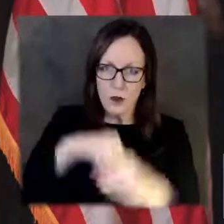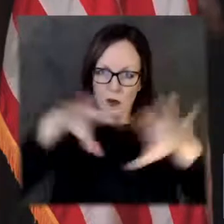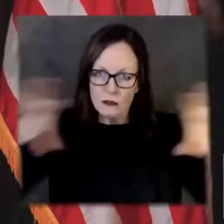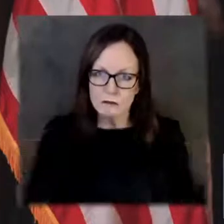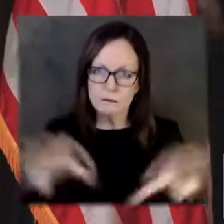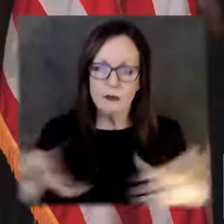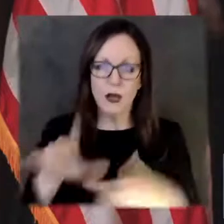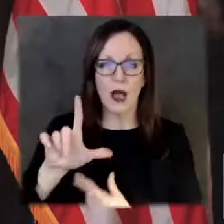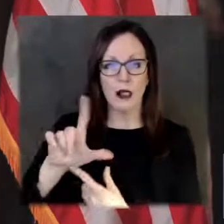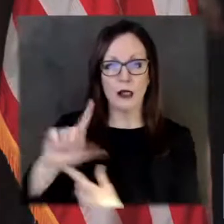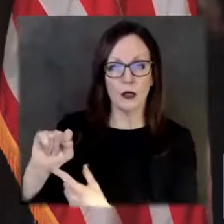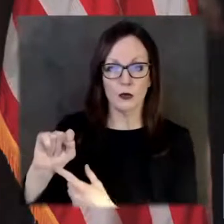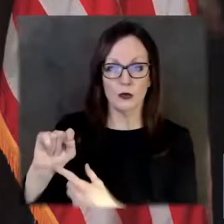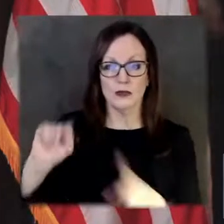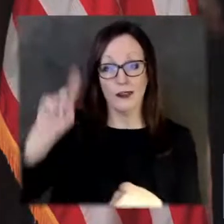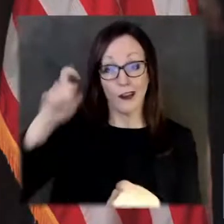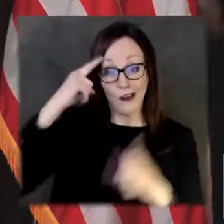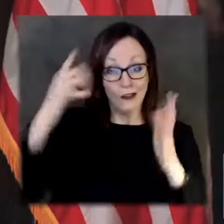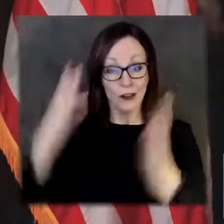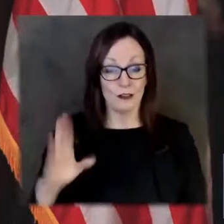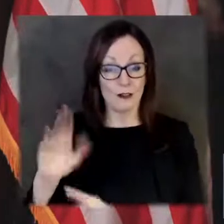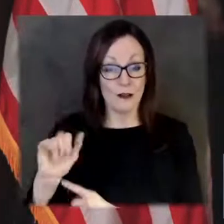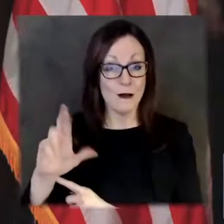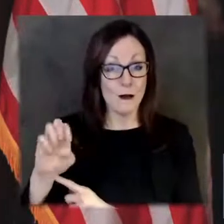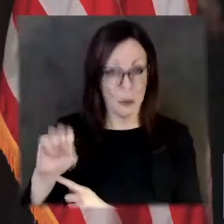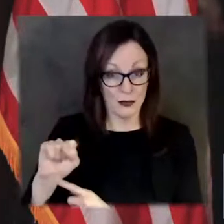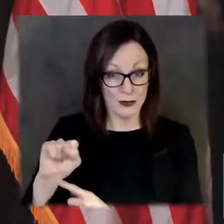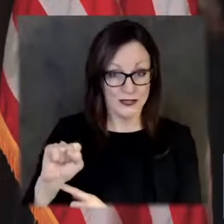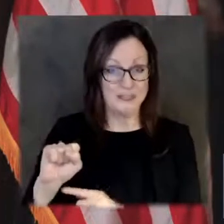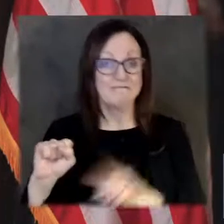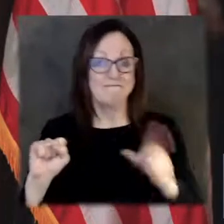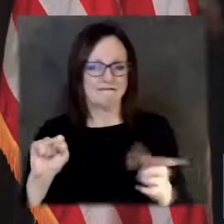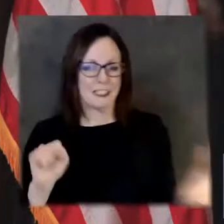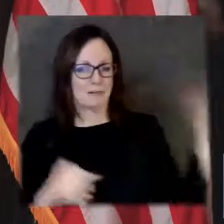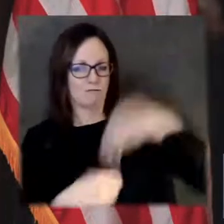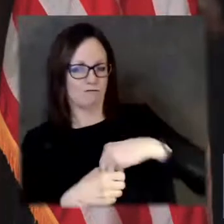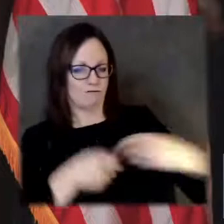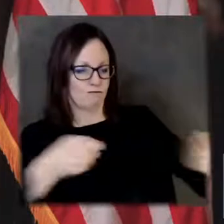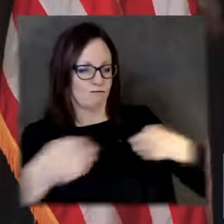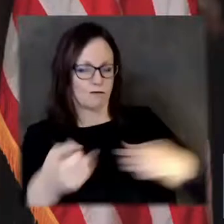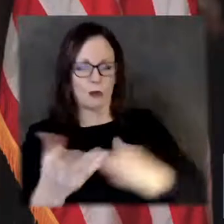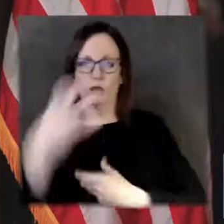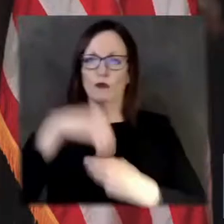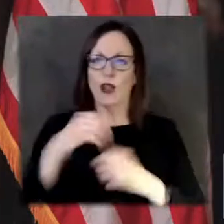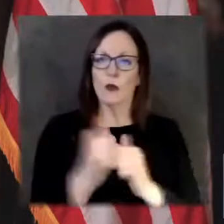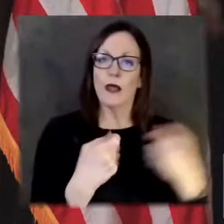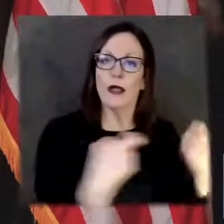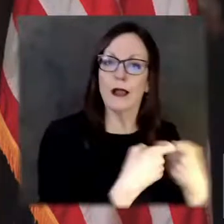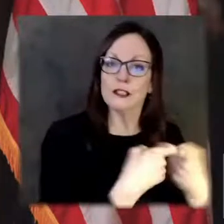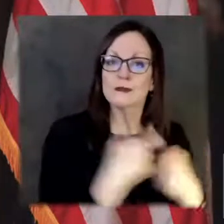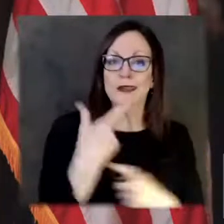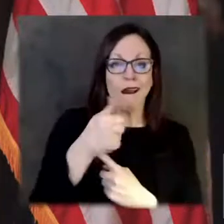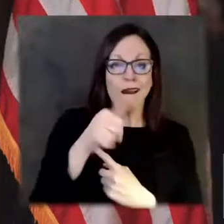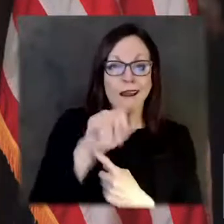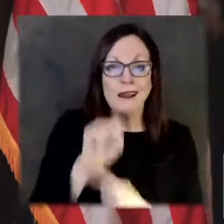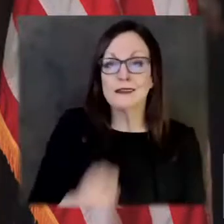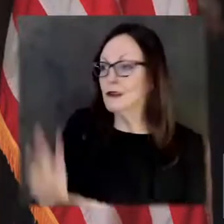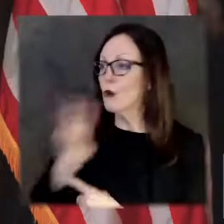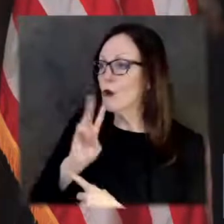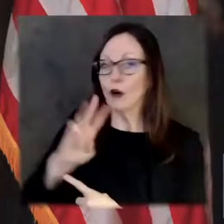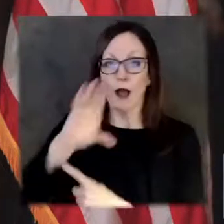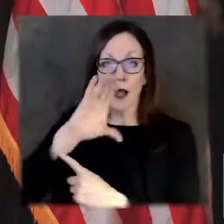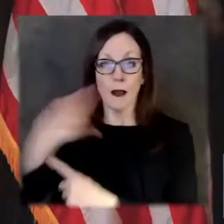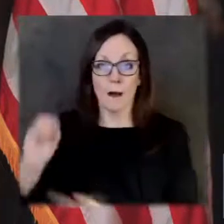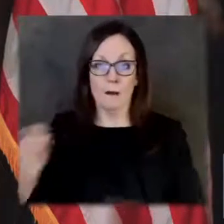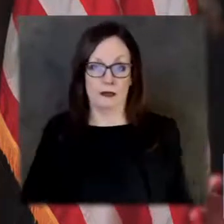of farmers, environmental advocates, indigenous leaders, utility companies, and businesses. Thanks to